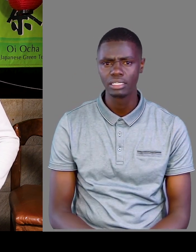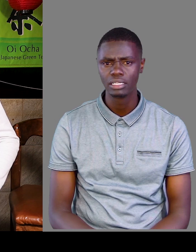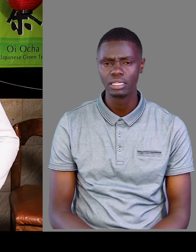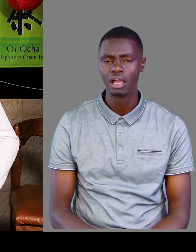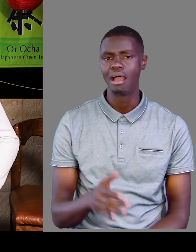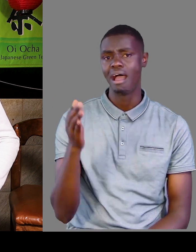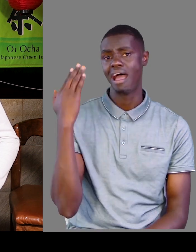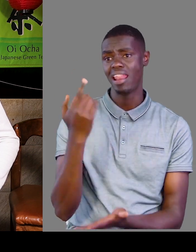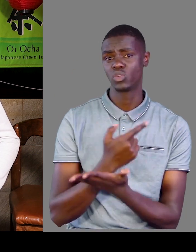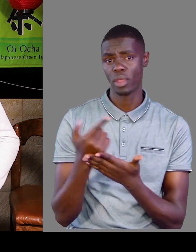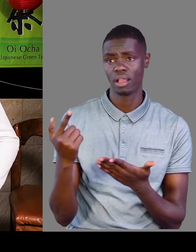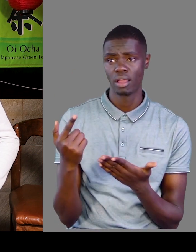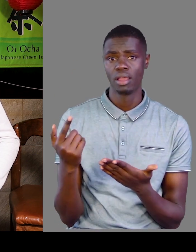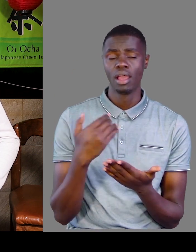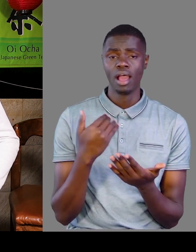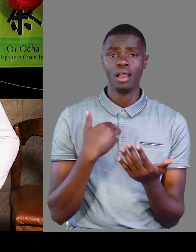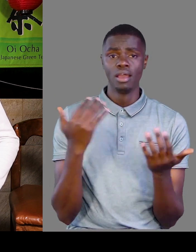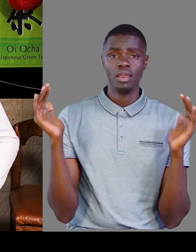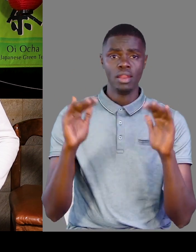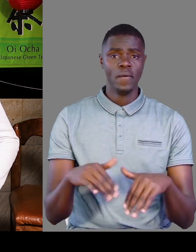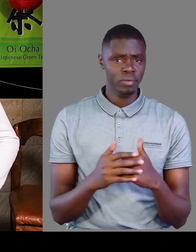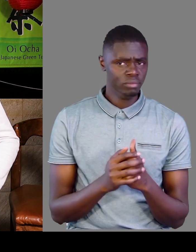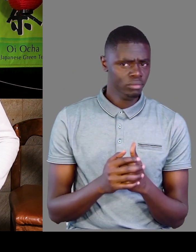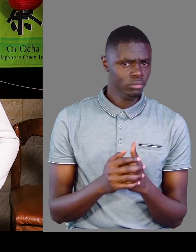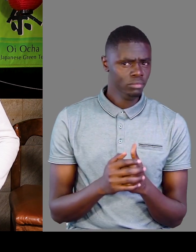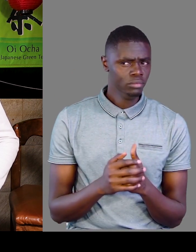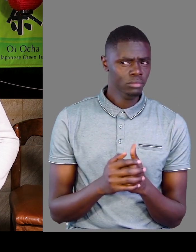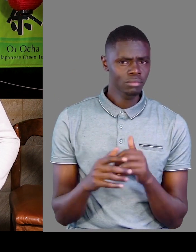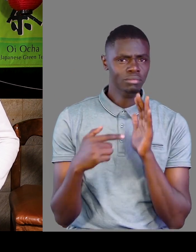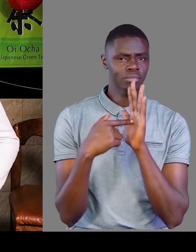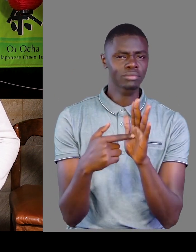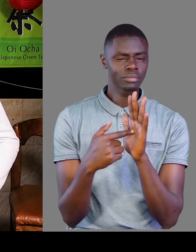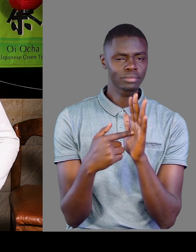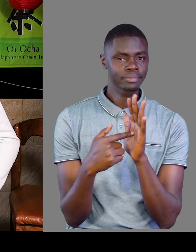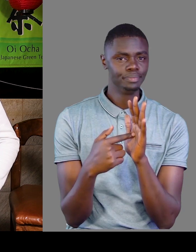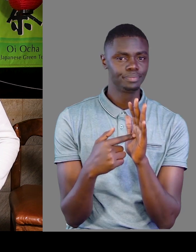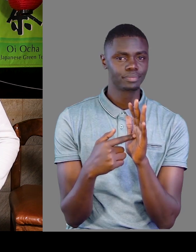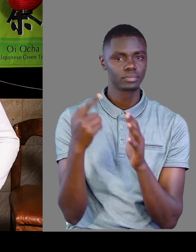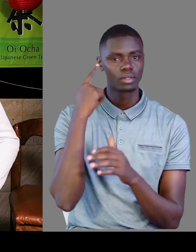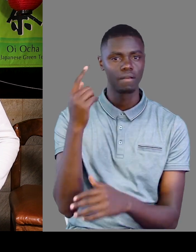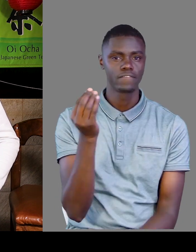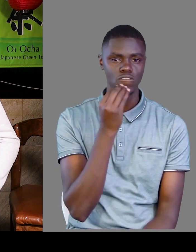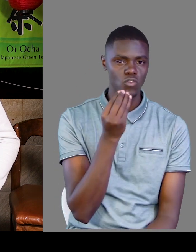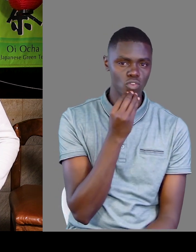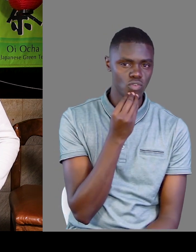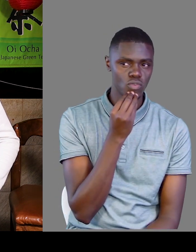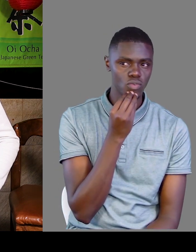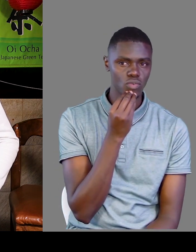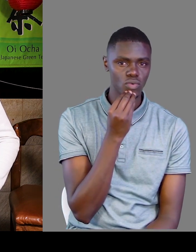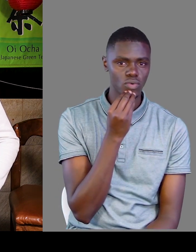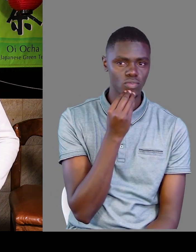Speaking of them, pia last week nilikuwa kwa shop nani Dandora. Yeah. Hii show ilikuwa ni mambo za chakula, they